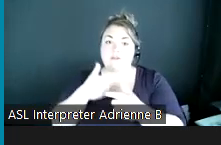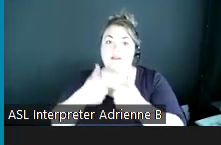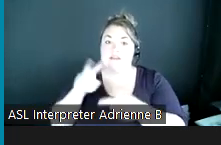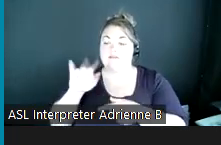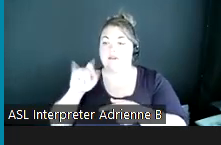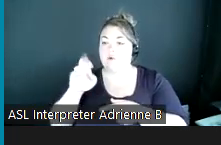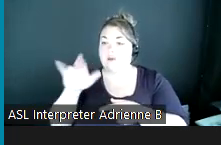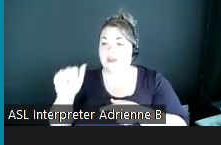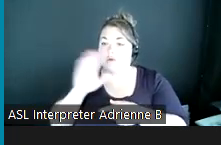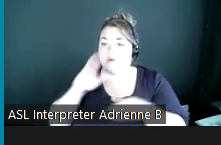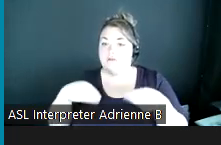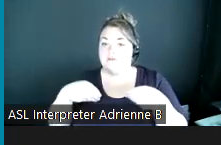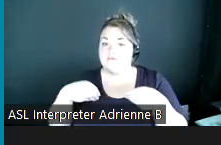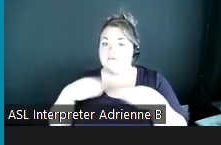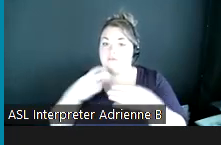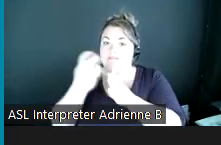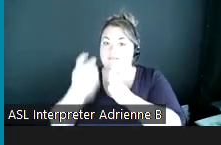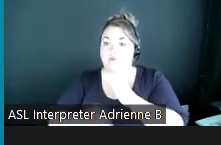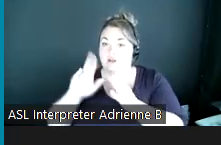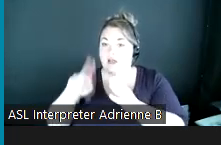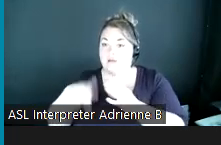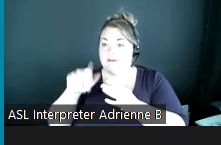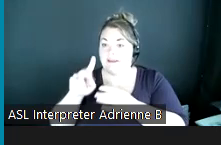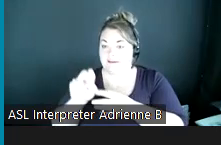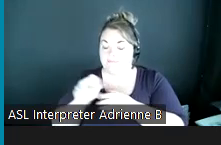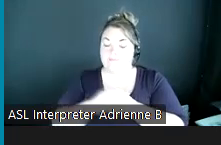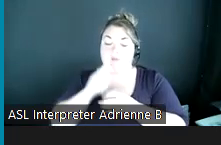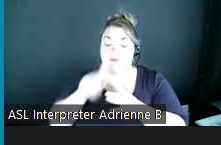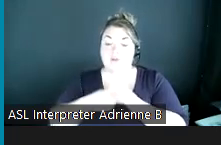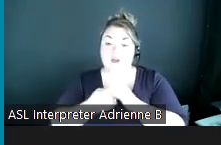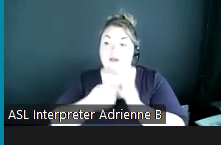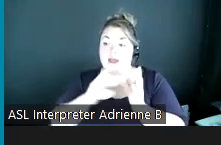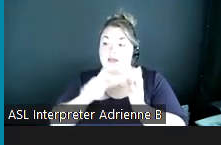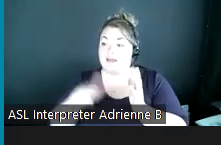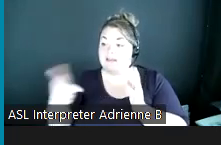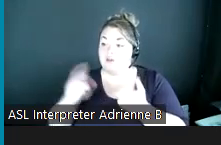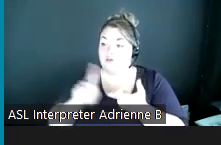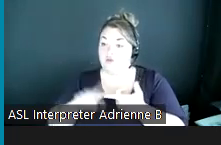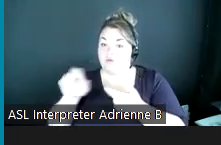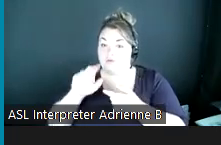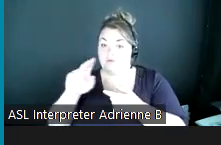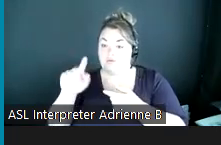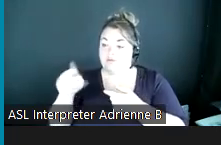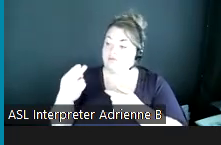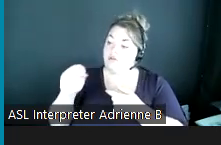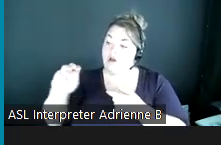dive straight into an update. So I'll start by passing it to Tom.